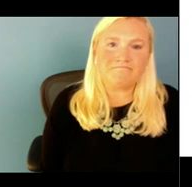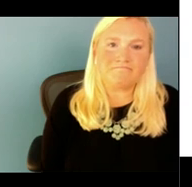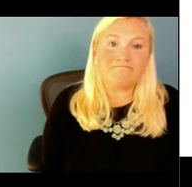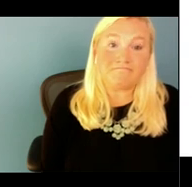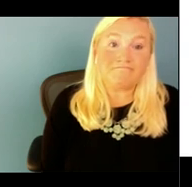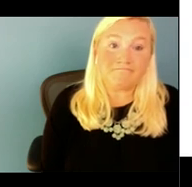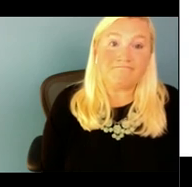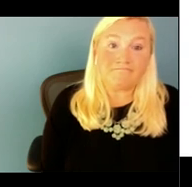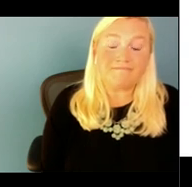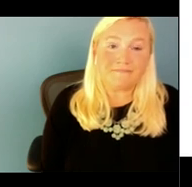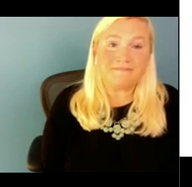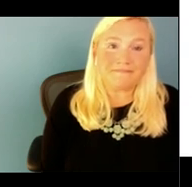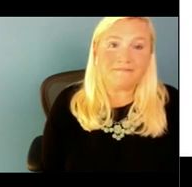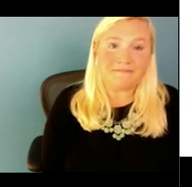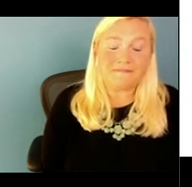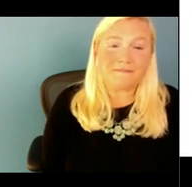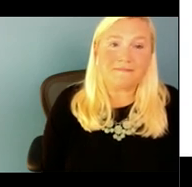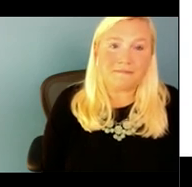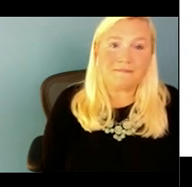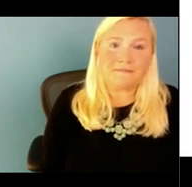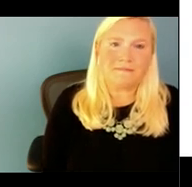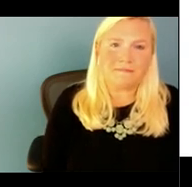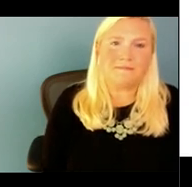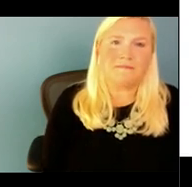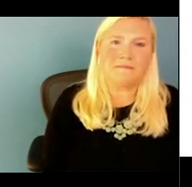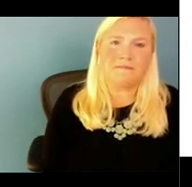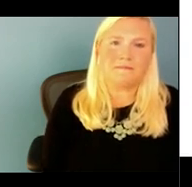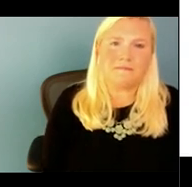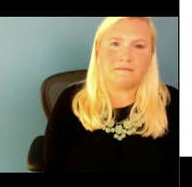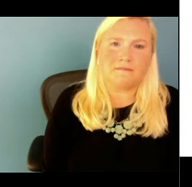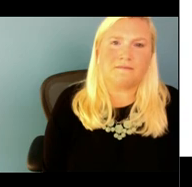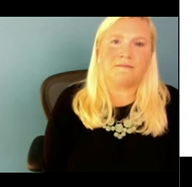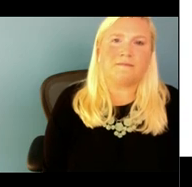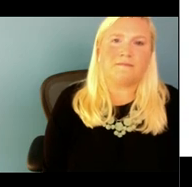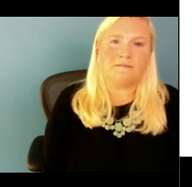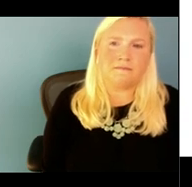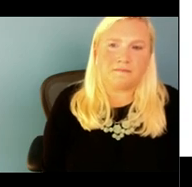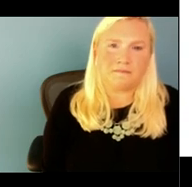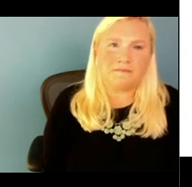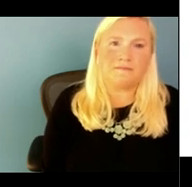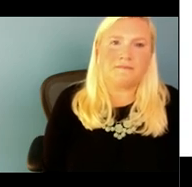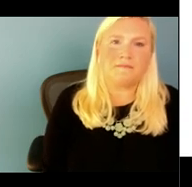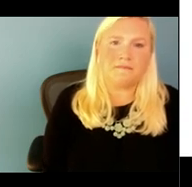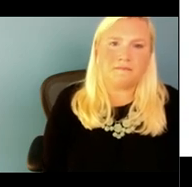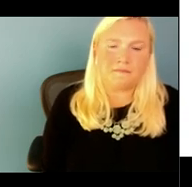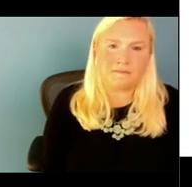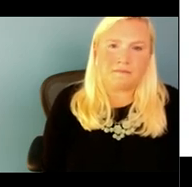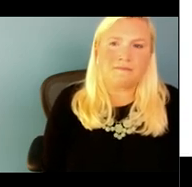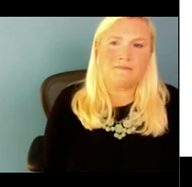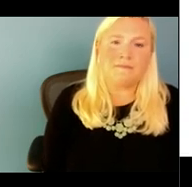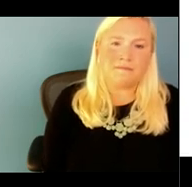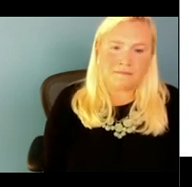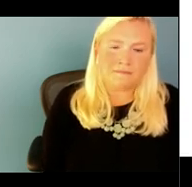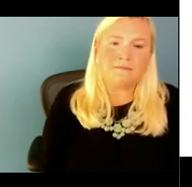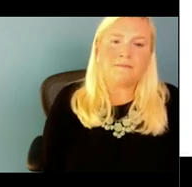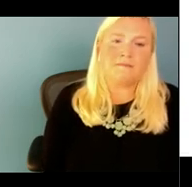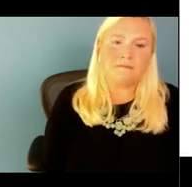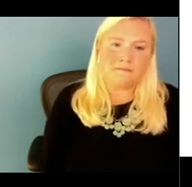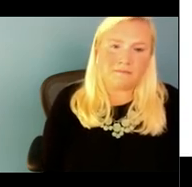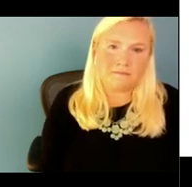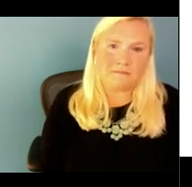want to do, yeah? And helping them find it easier to do those things. Less fear, less tension, less struggle, less